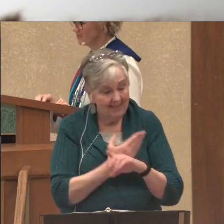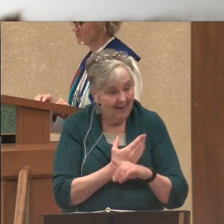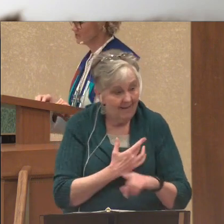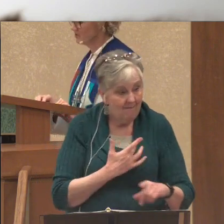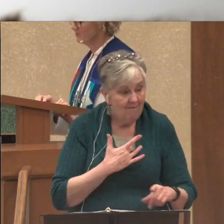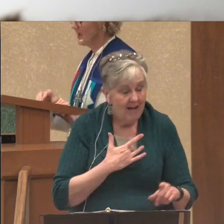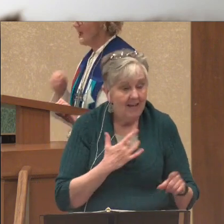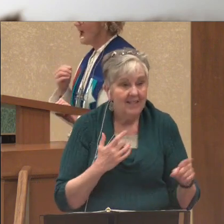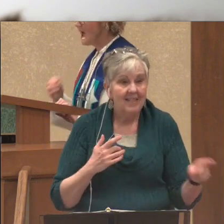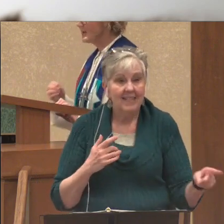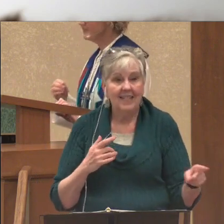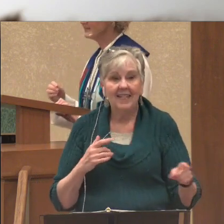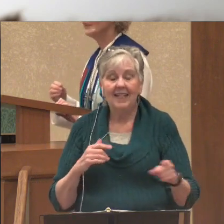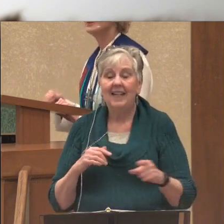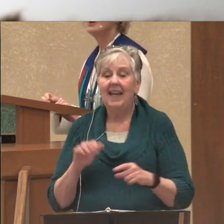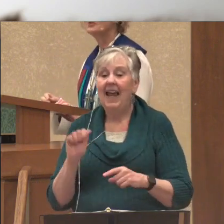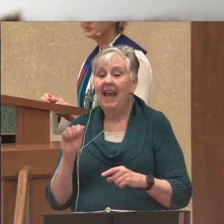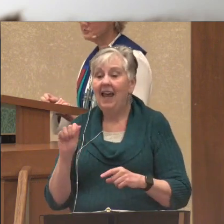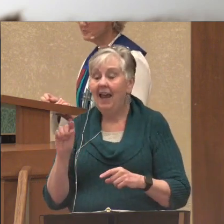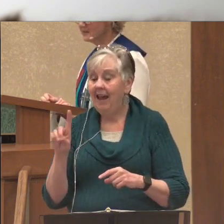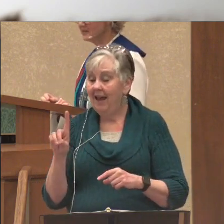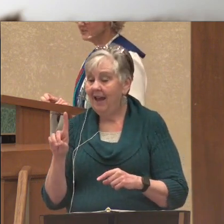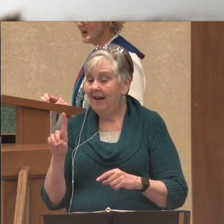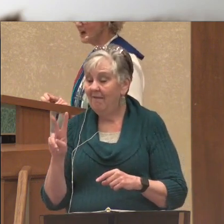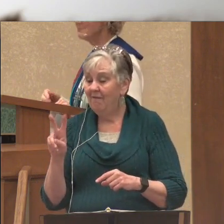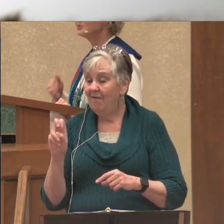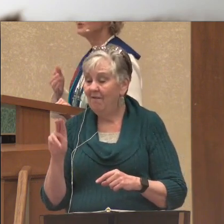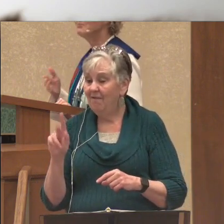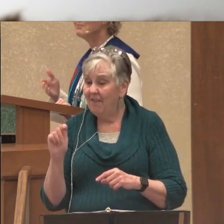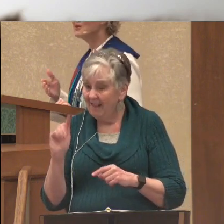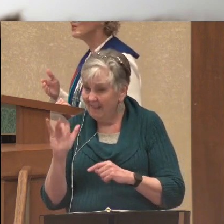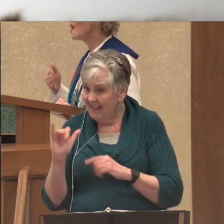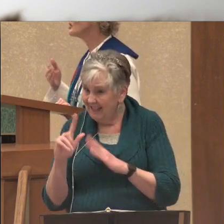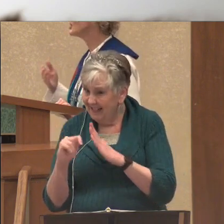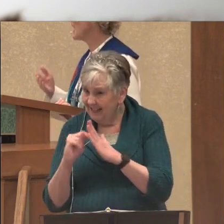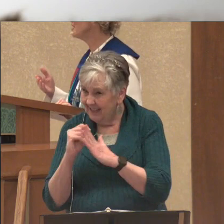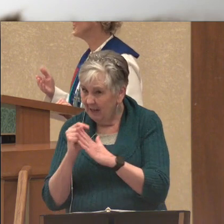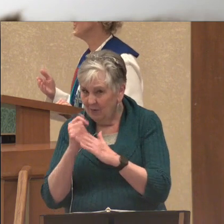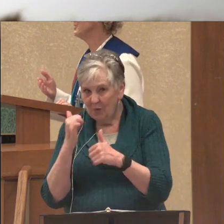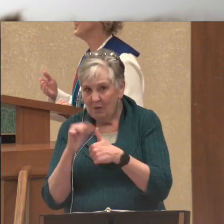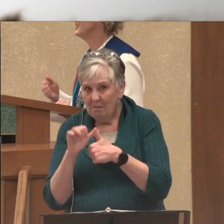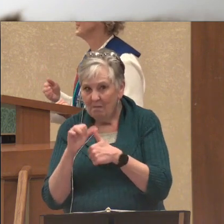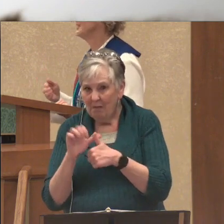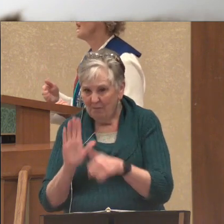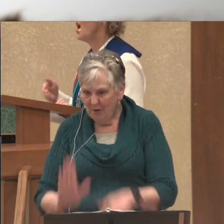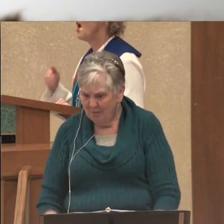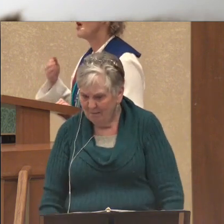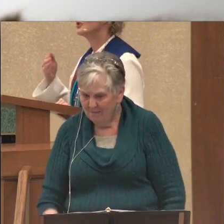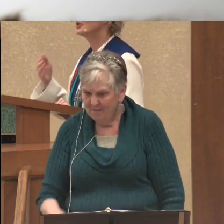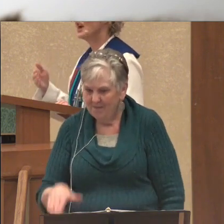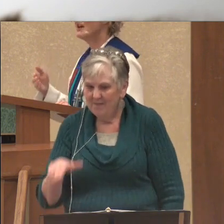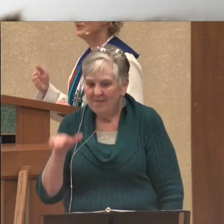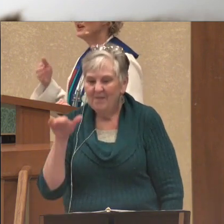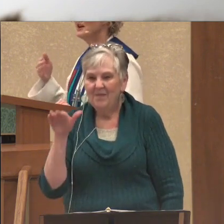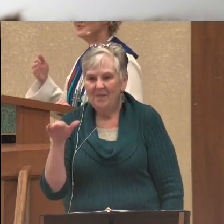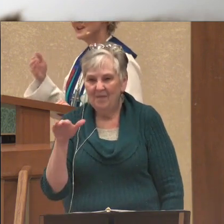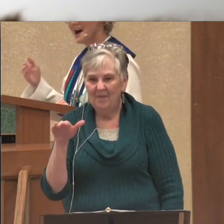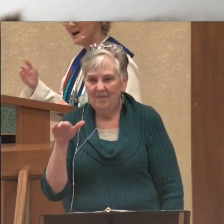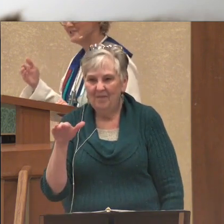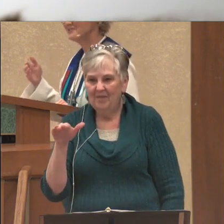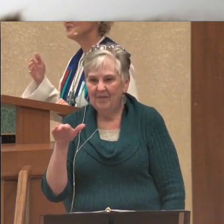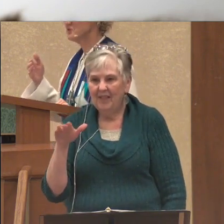Renaissance Festival, Advent can also be a time to remember our childhood, our child